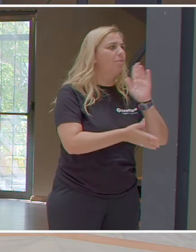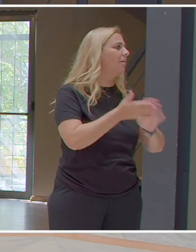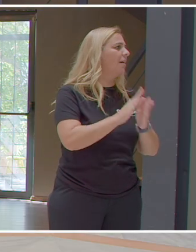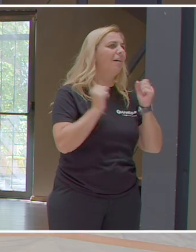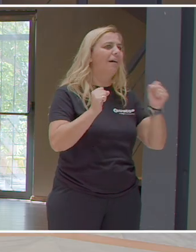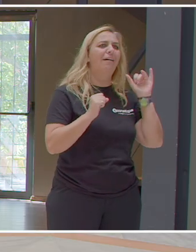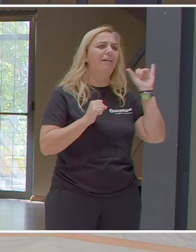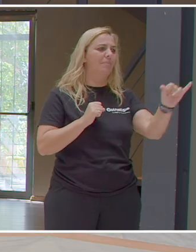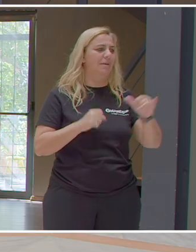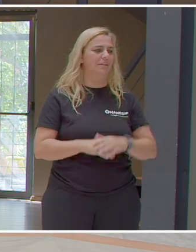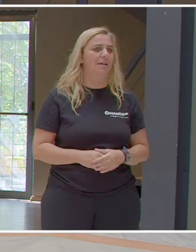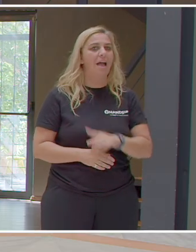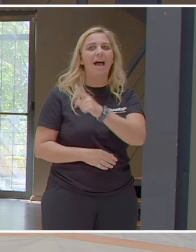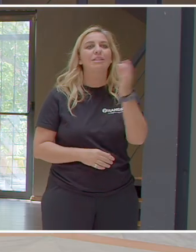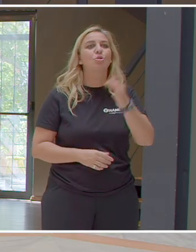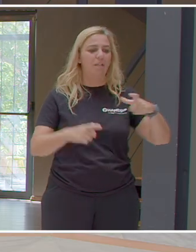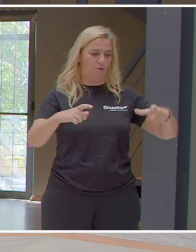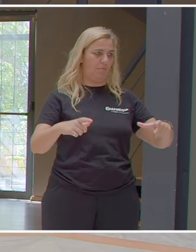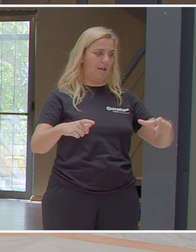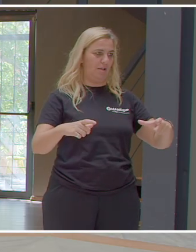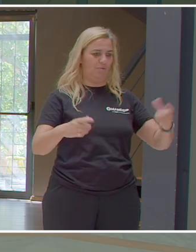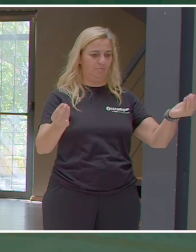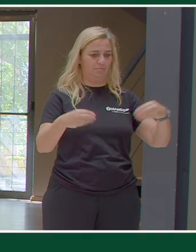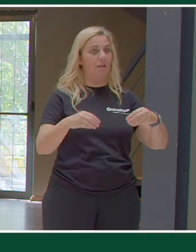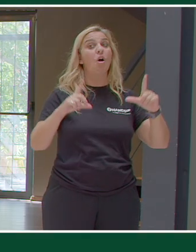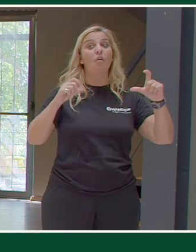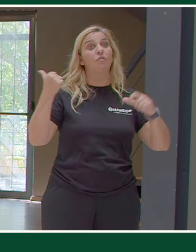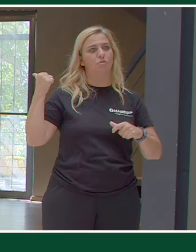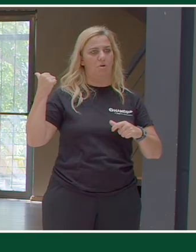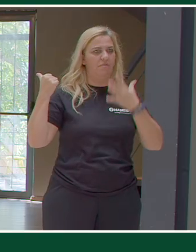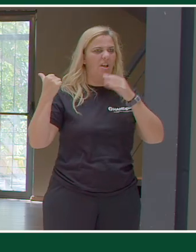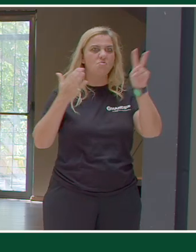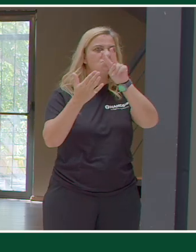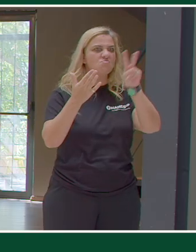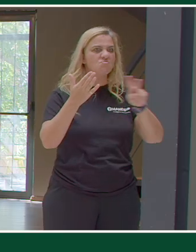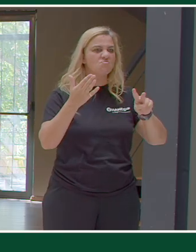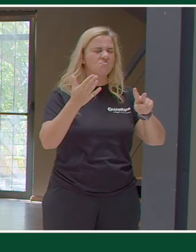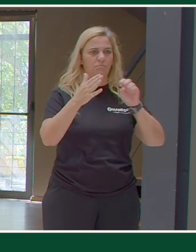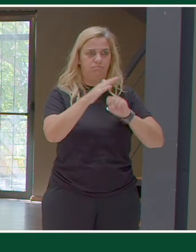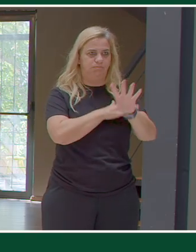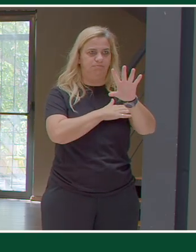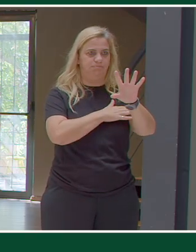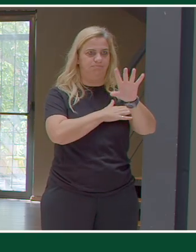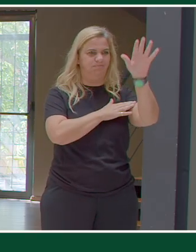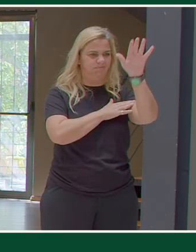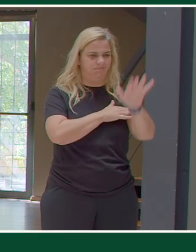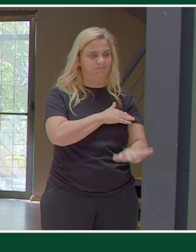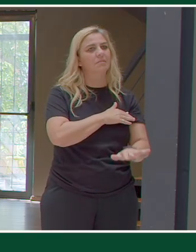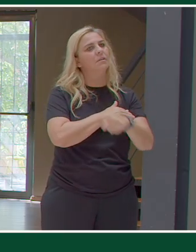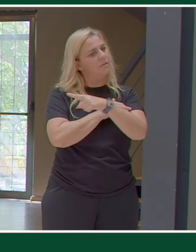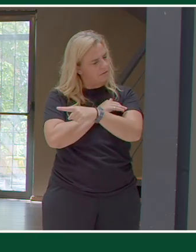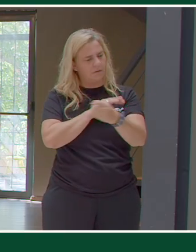And how to build the perfect plate. You can take a photo because there's a lot to read and a lot of inspiration how you can build